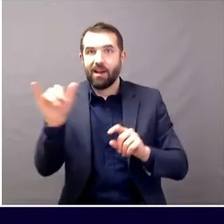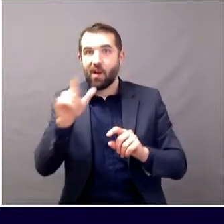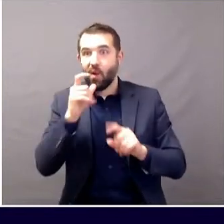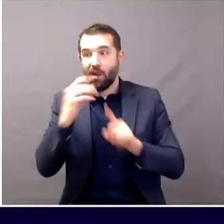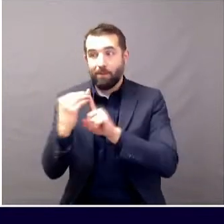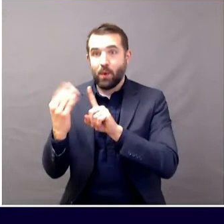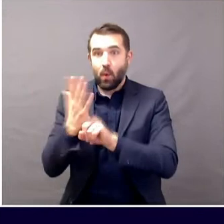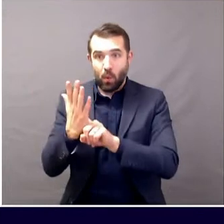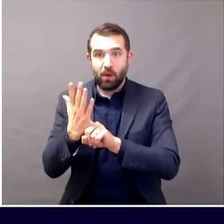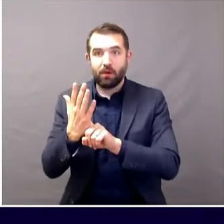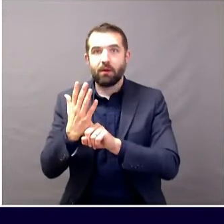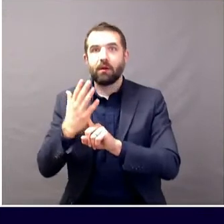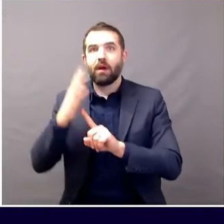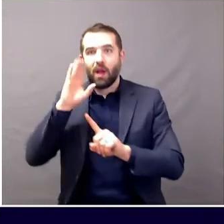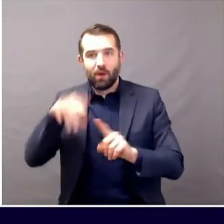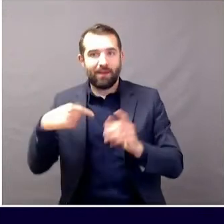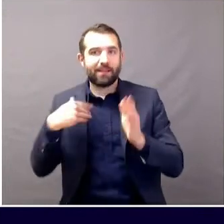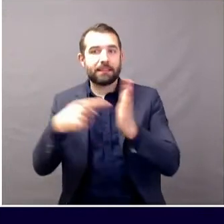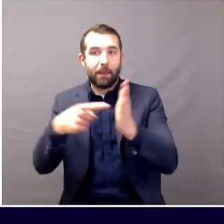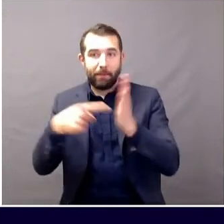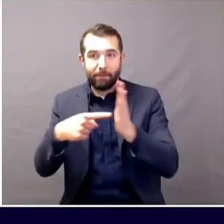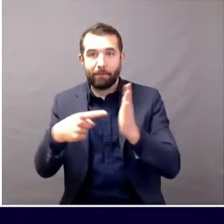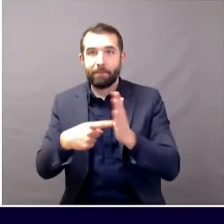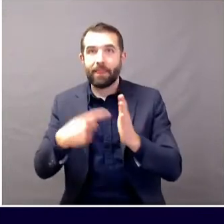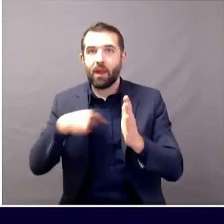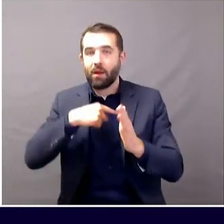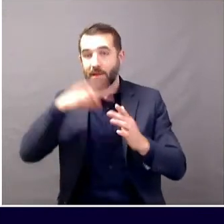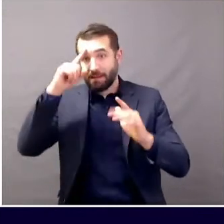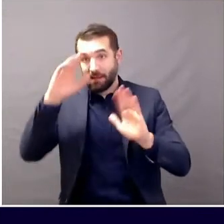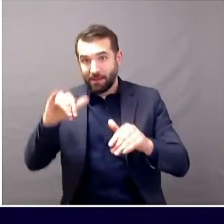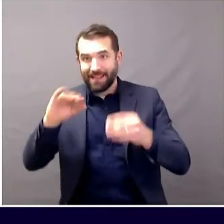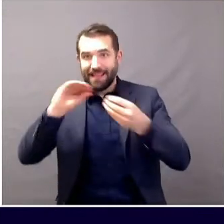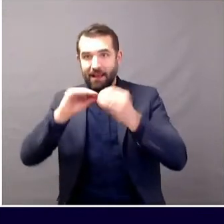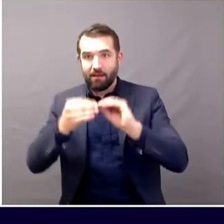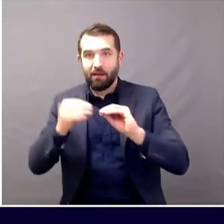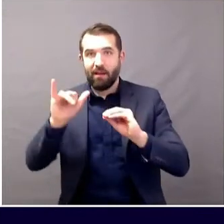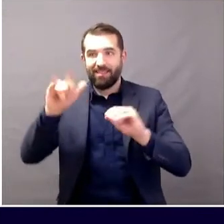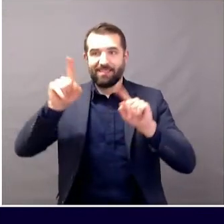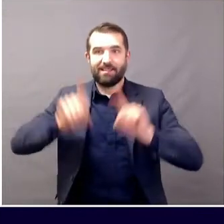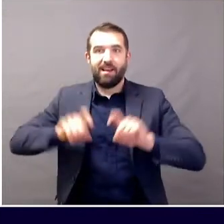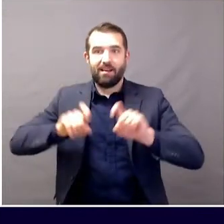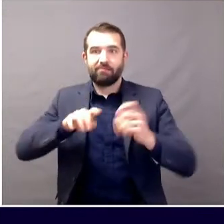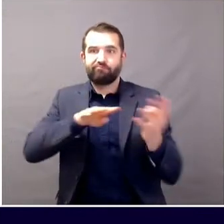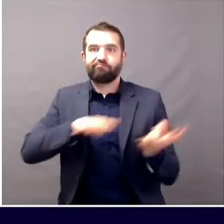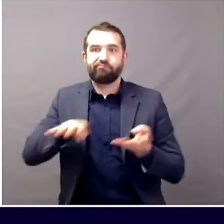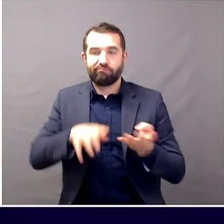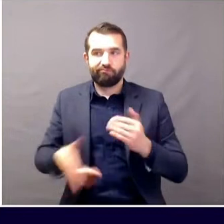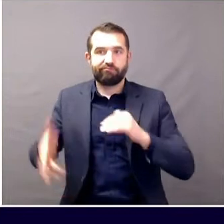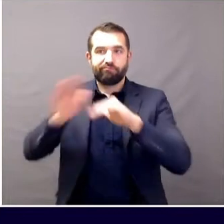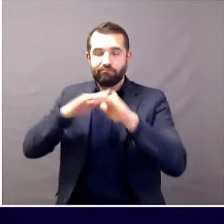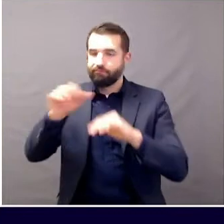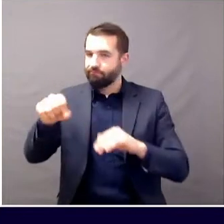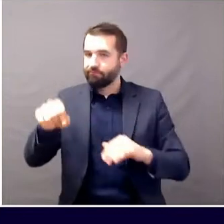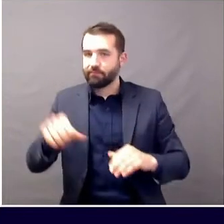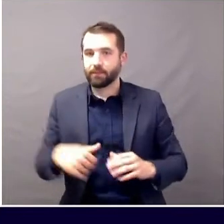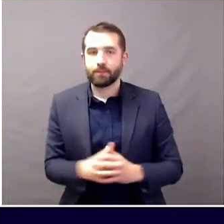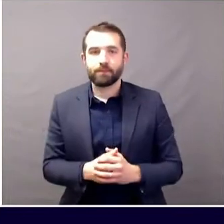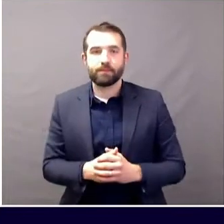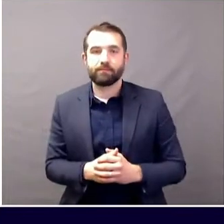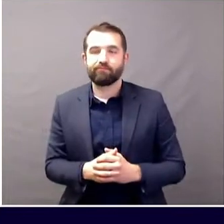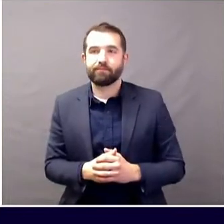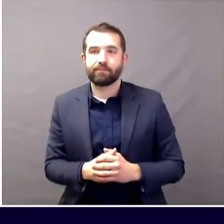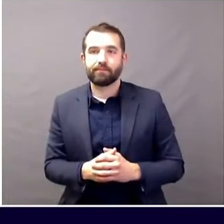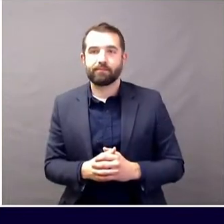in the testing volume and starting to see that over the next couple days. Okay, thanks. Dr.